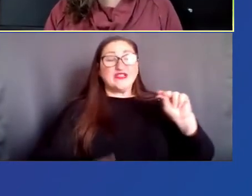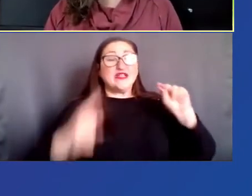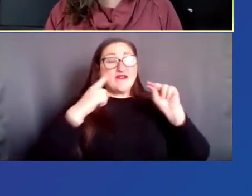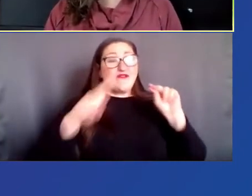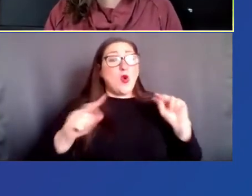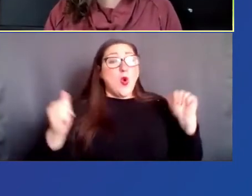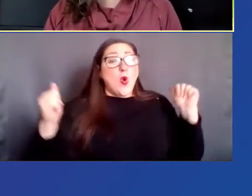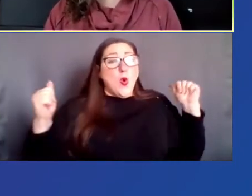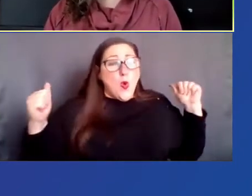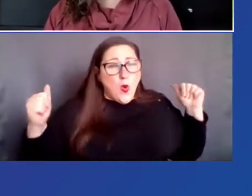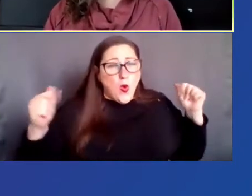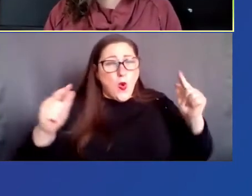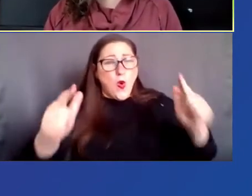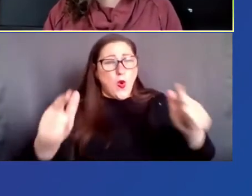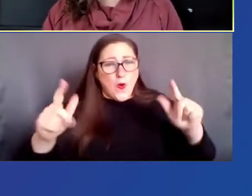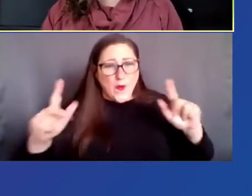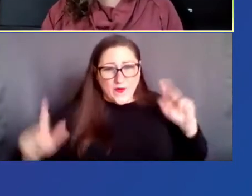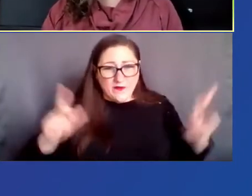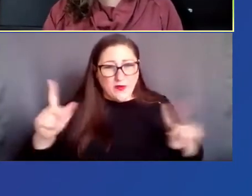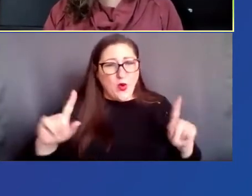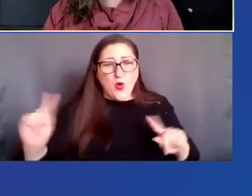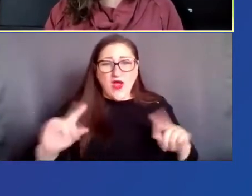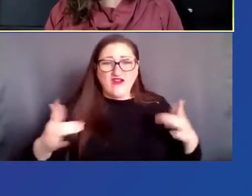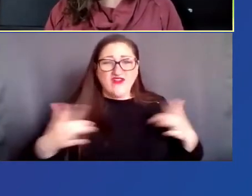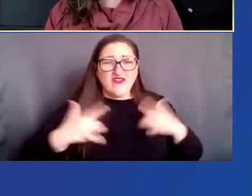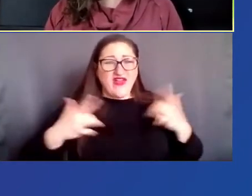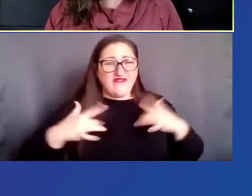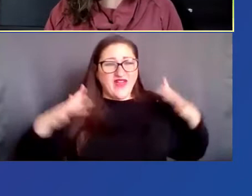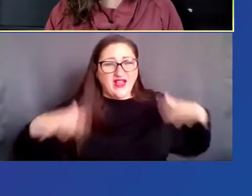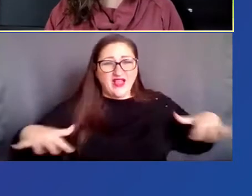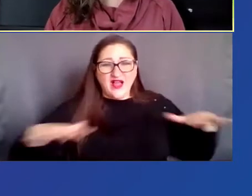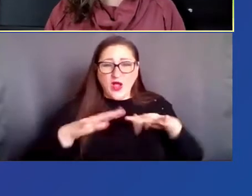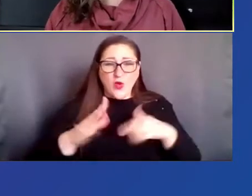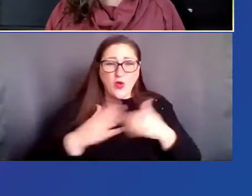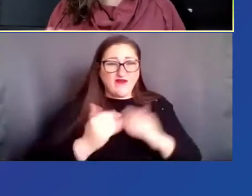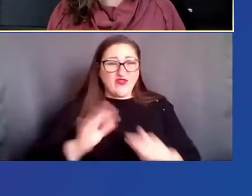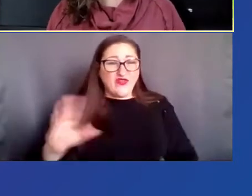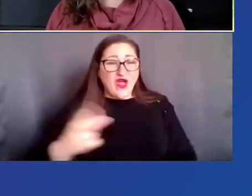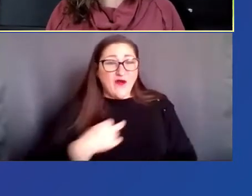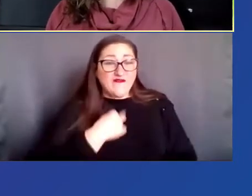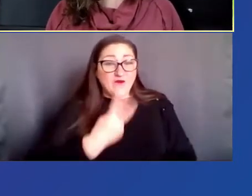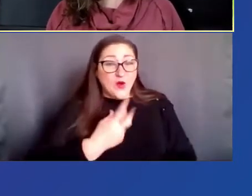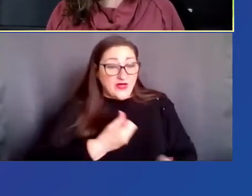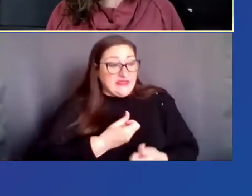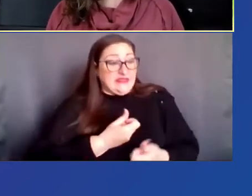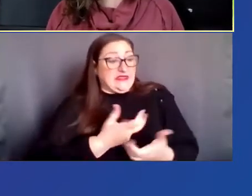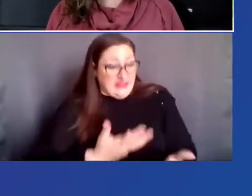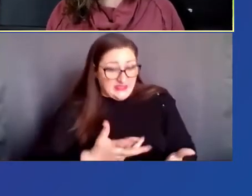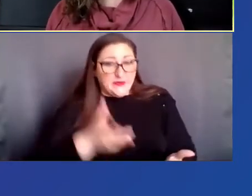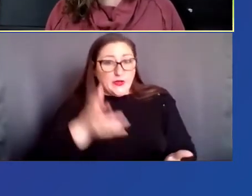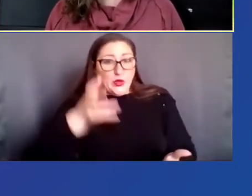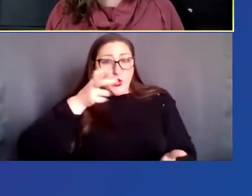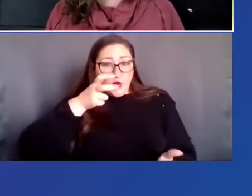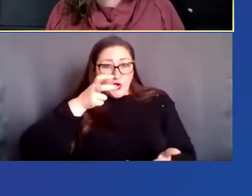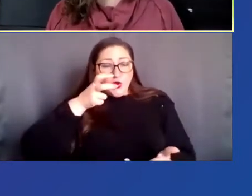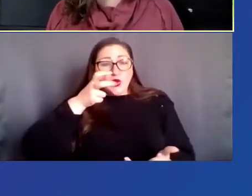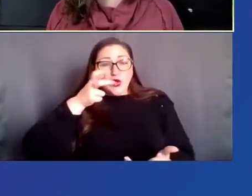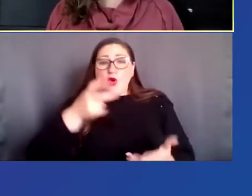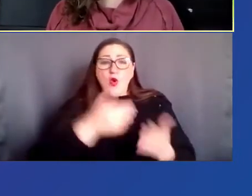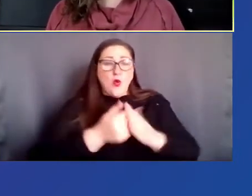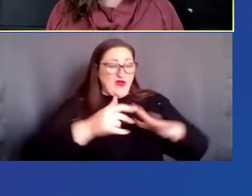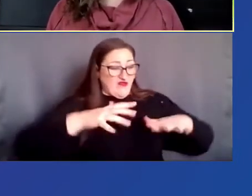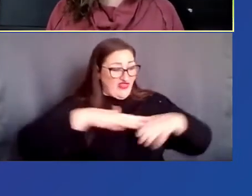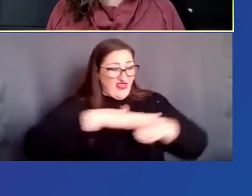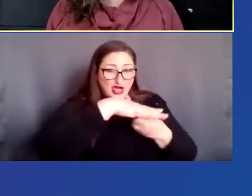who, and wherever they feel safe, wherever their voice needs to be heard, whatever their space is, and whatever